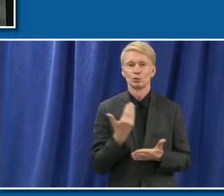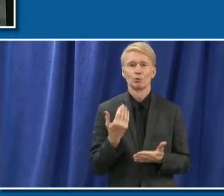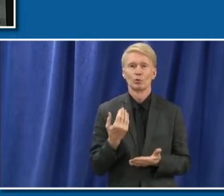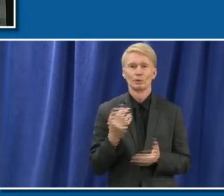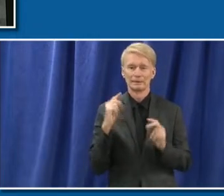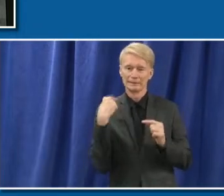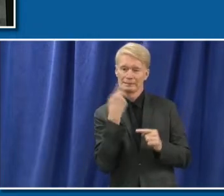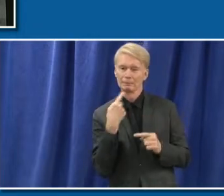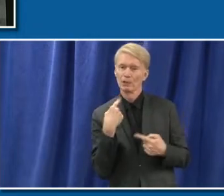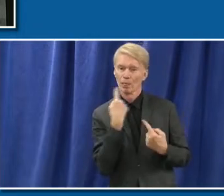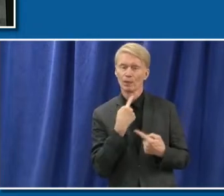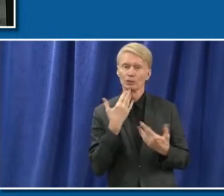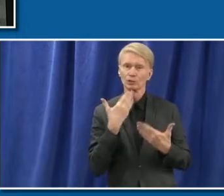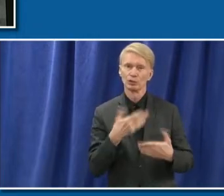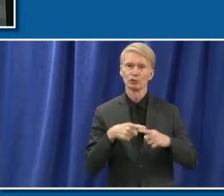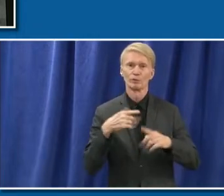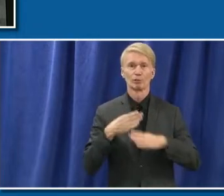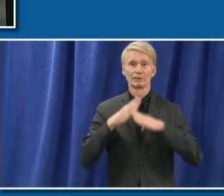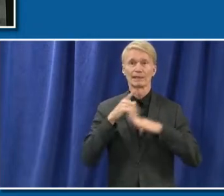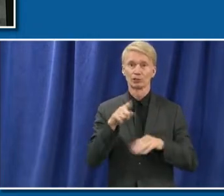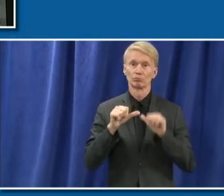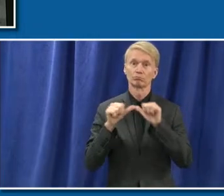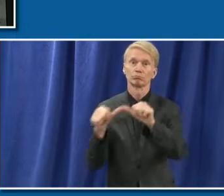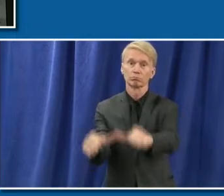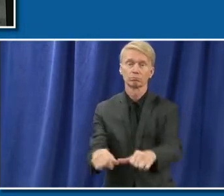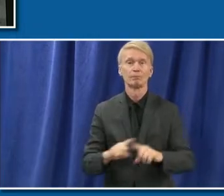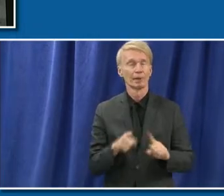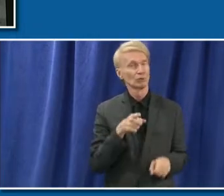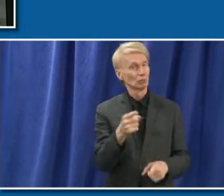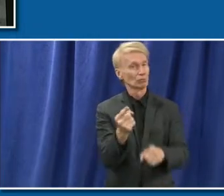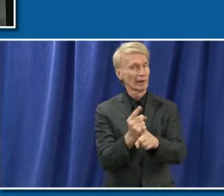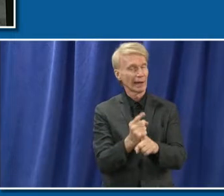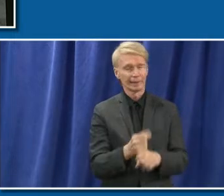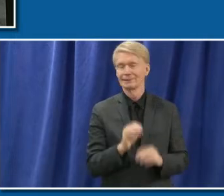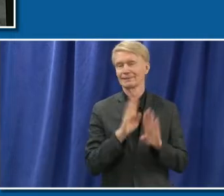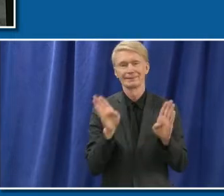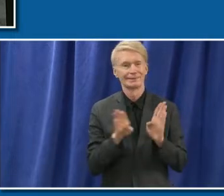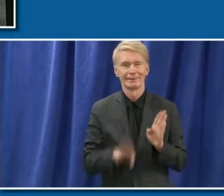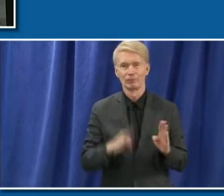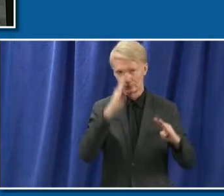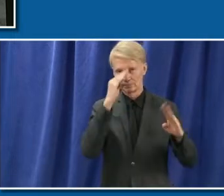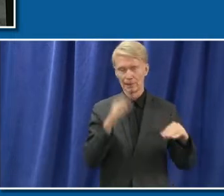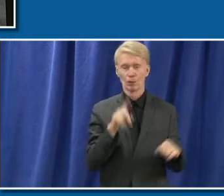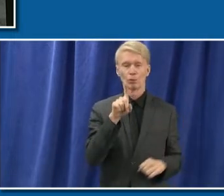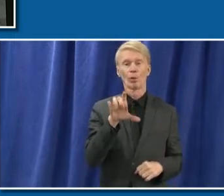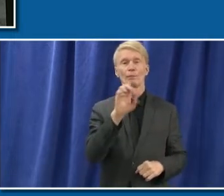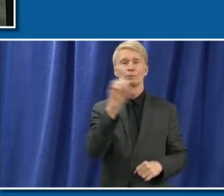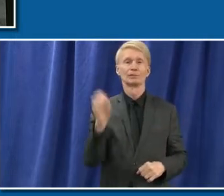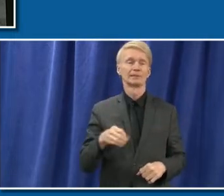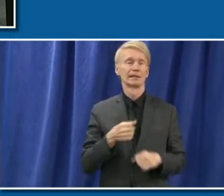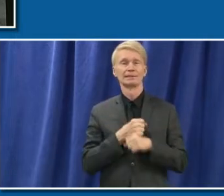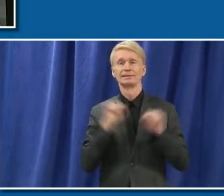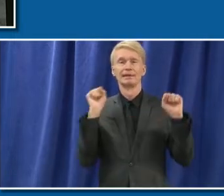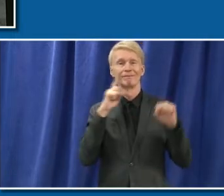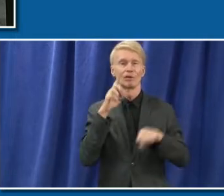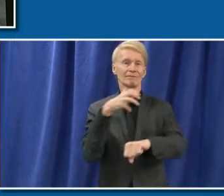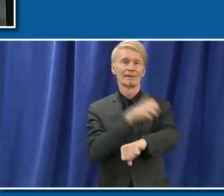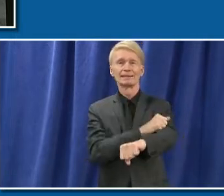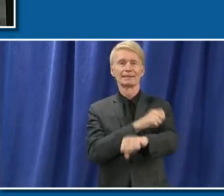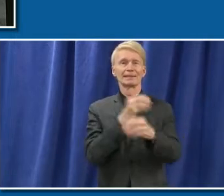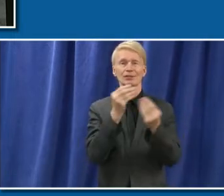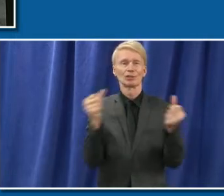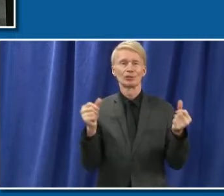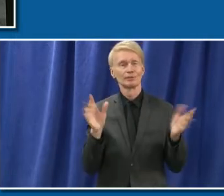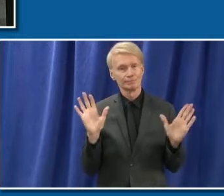and the protection is good. But you are right that there is no such thing as a 100% protective vaccine.